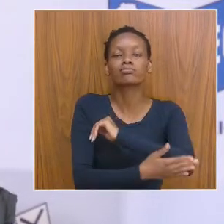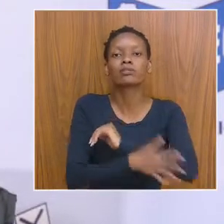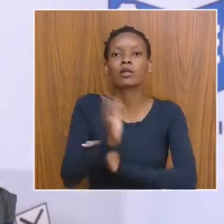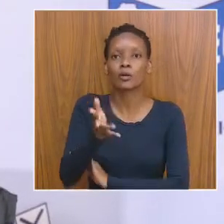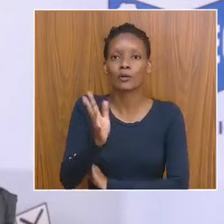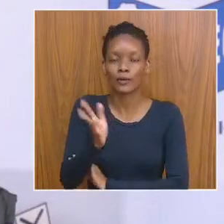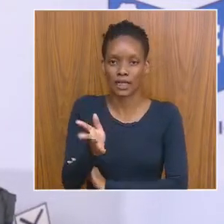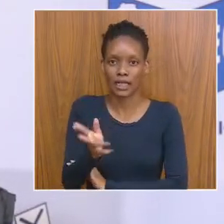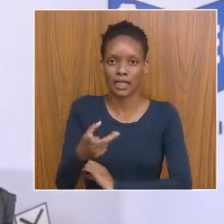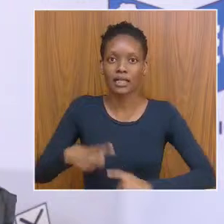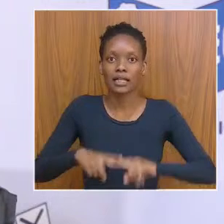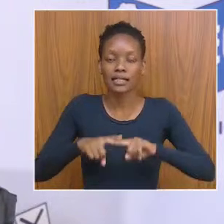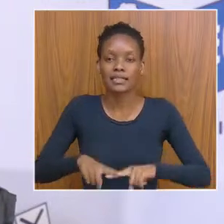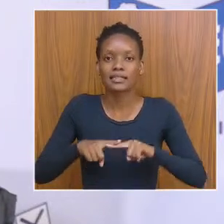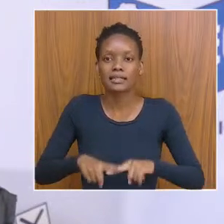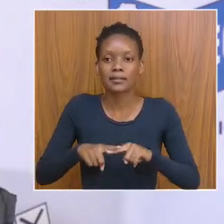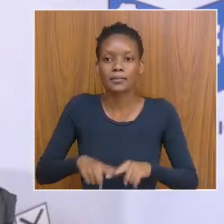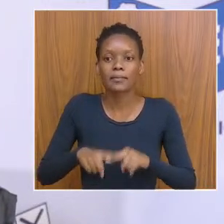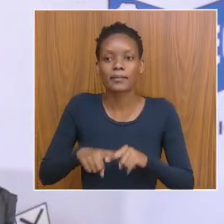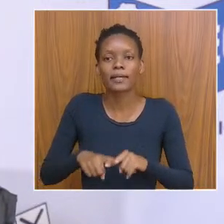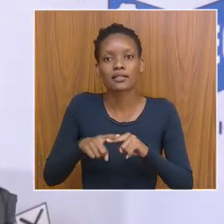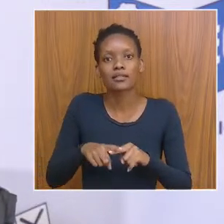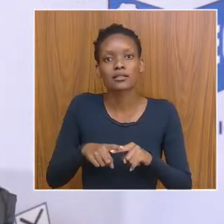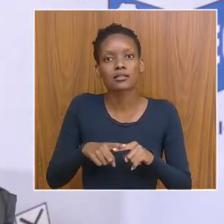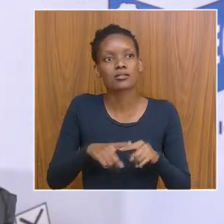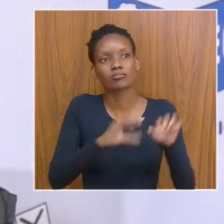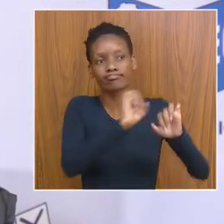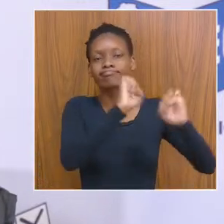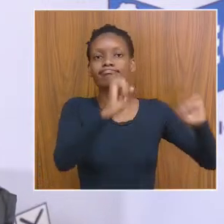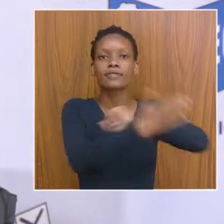weekend configuration in the relevant country.